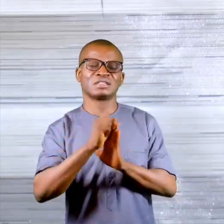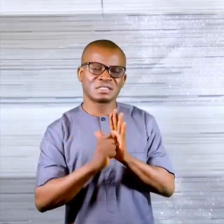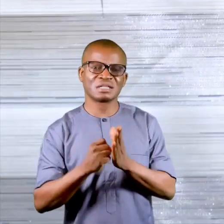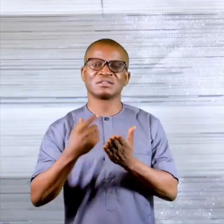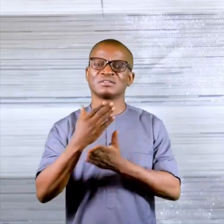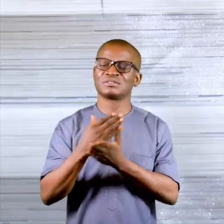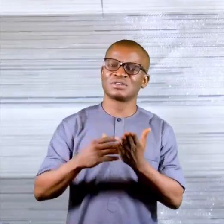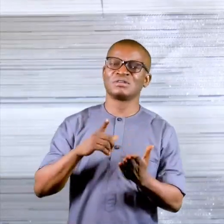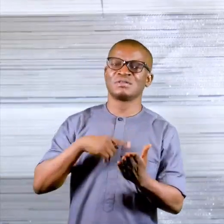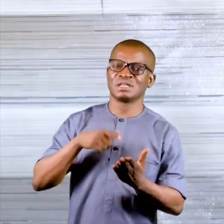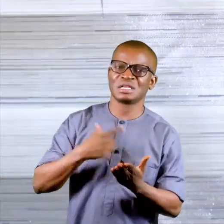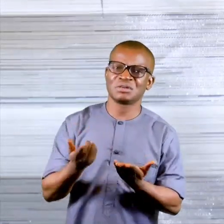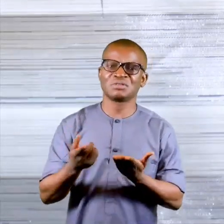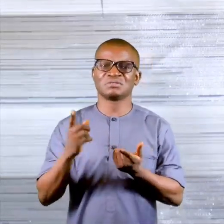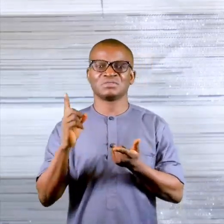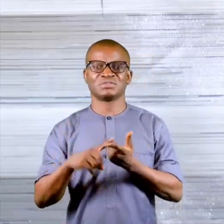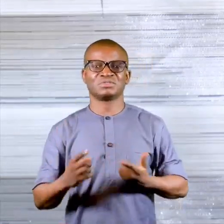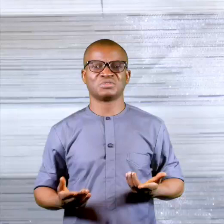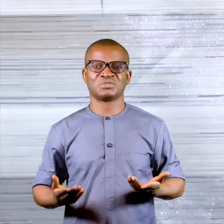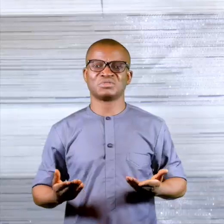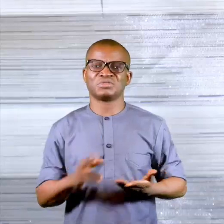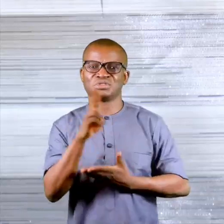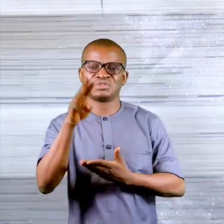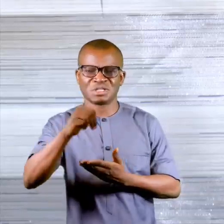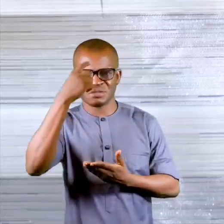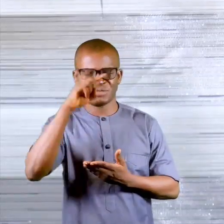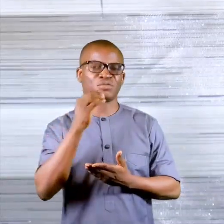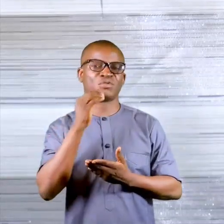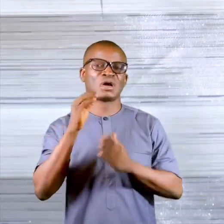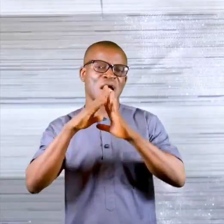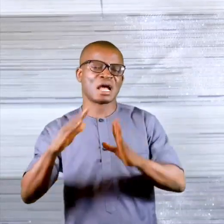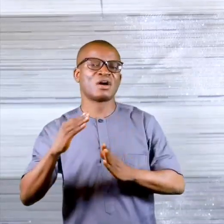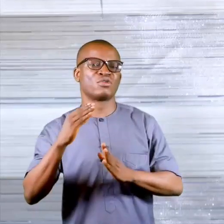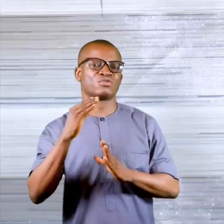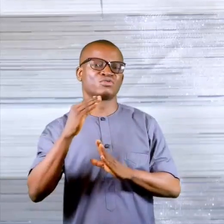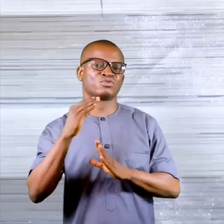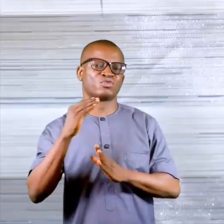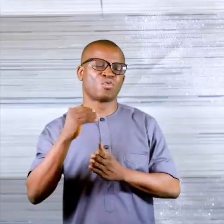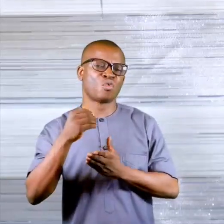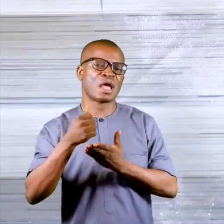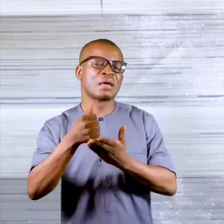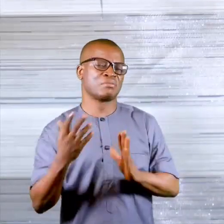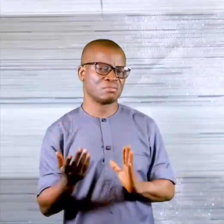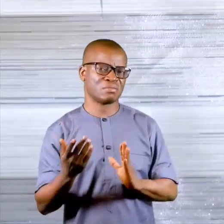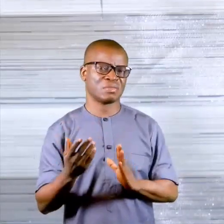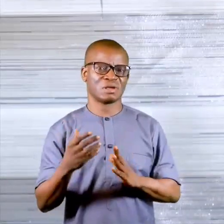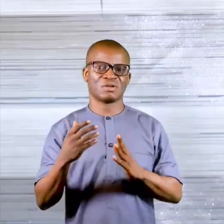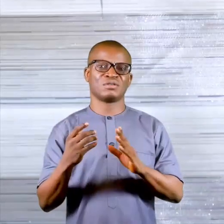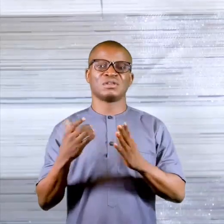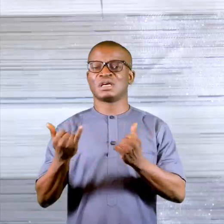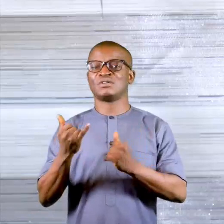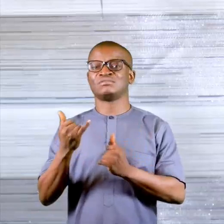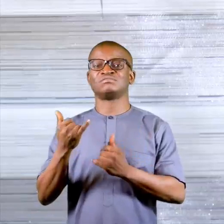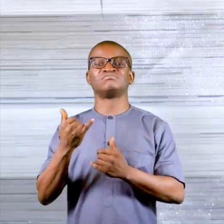Lagos to go and distribute them for domestic servants. So on their way, law enforcement agency